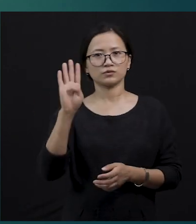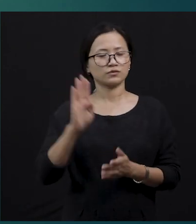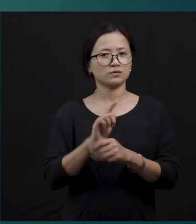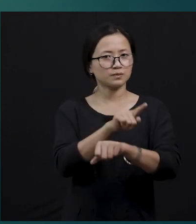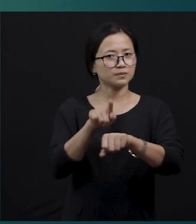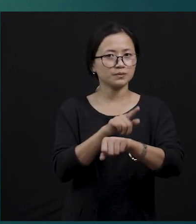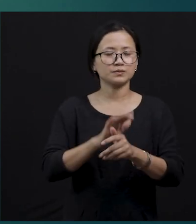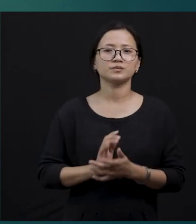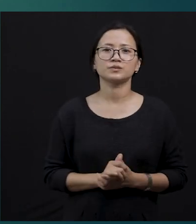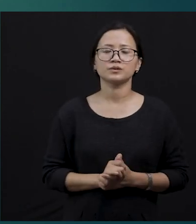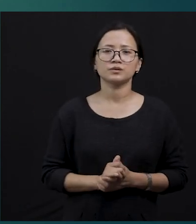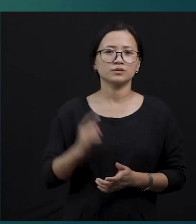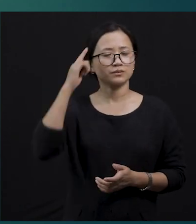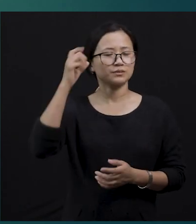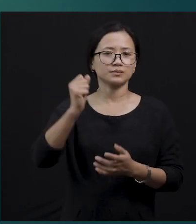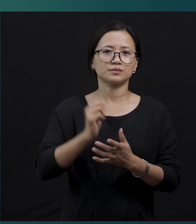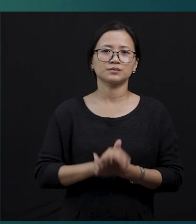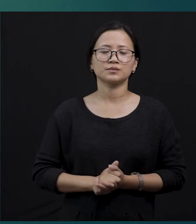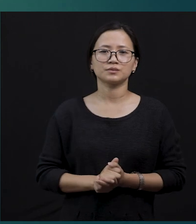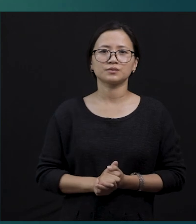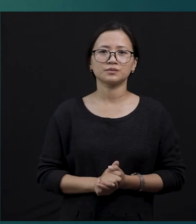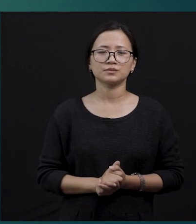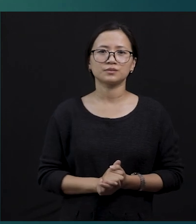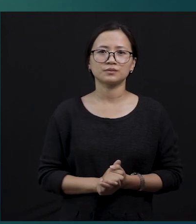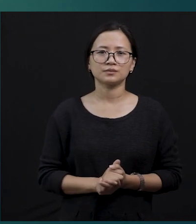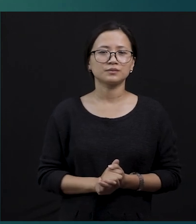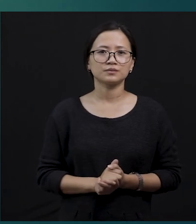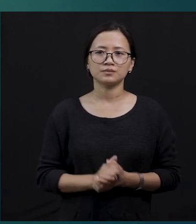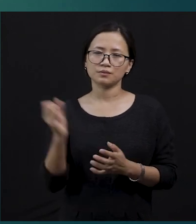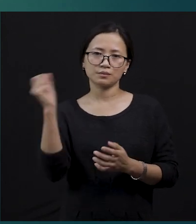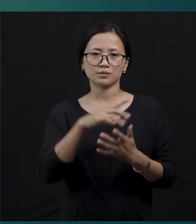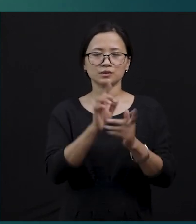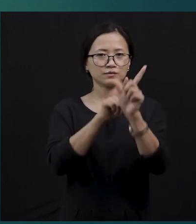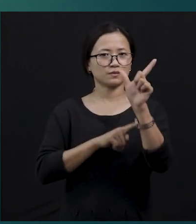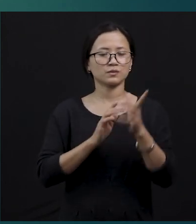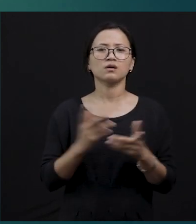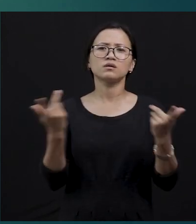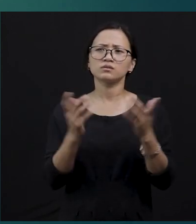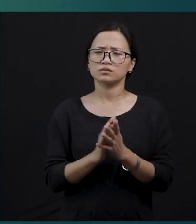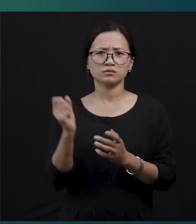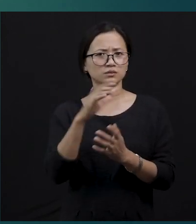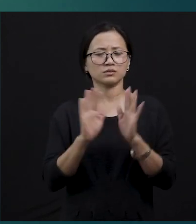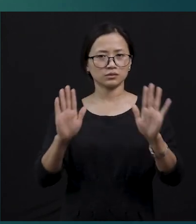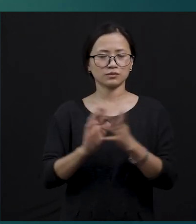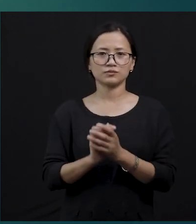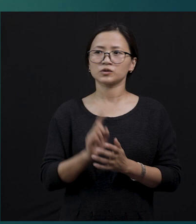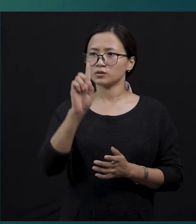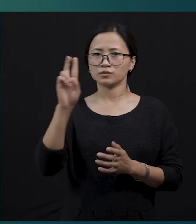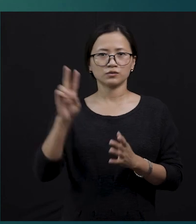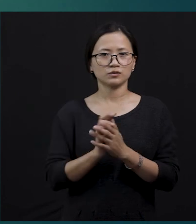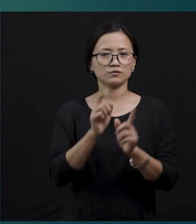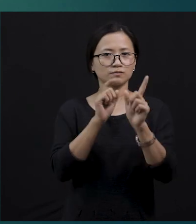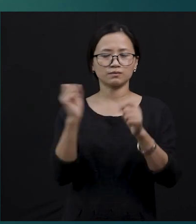hours, right? And then you need to remember the months of the year. How many months we have? We have 12 months